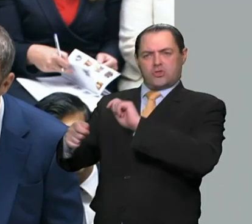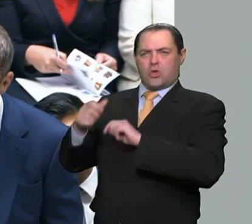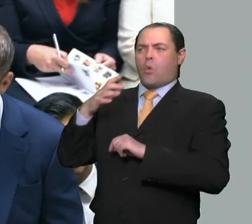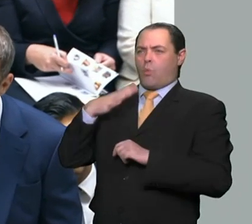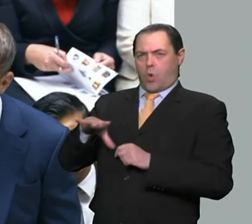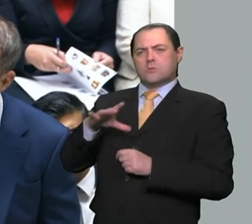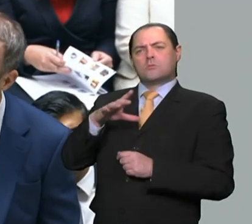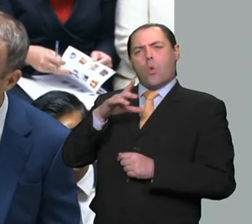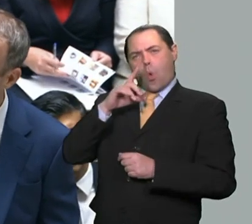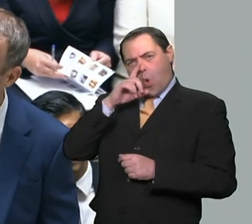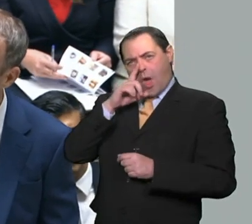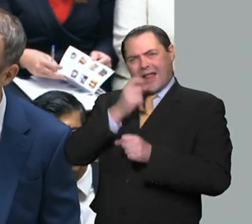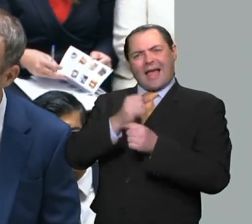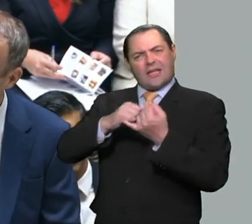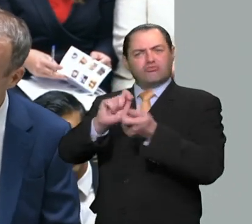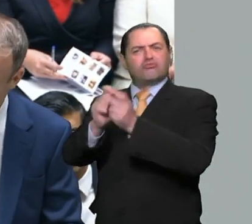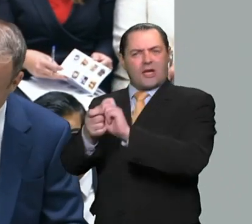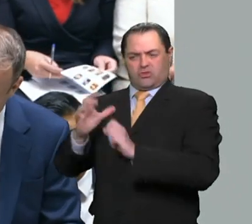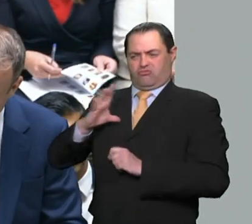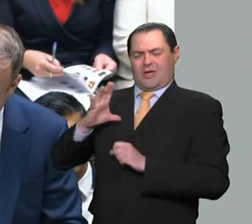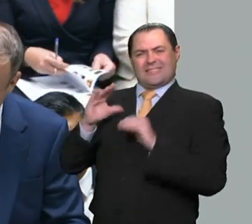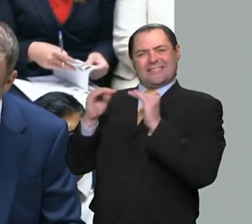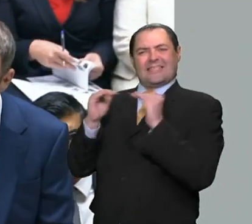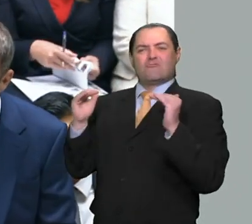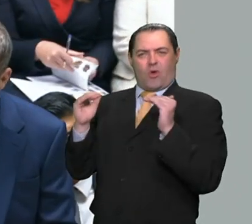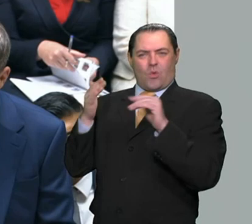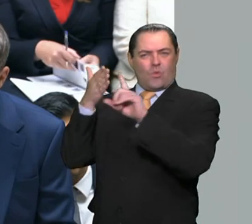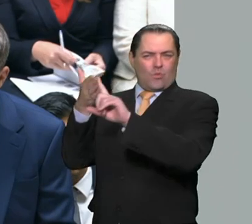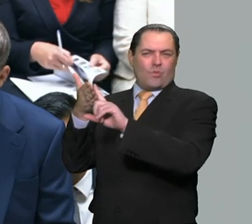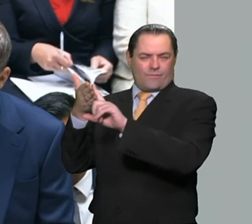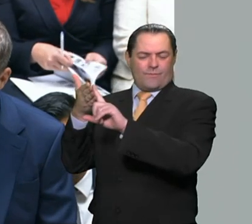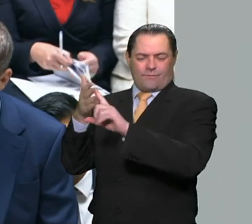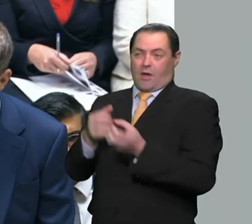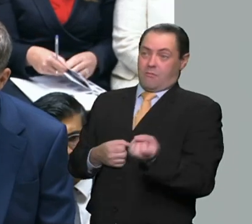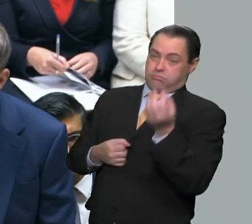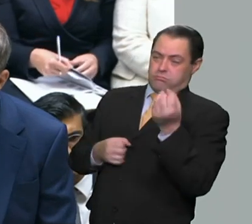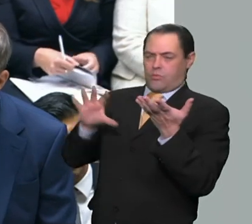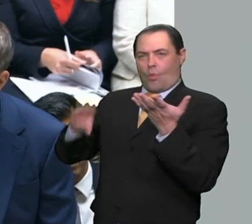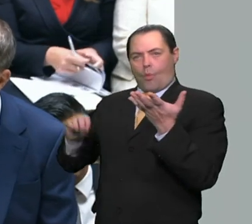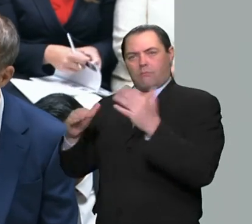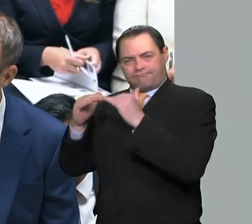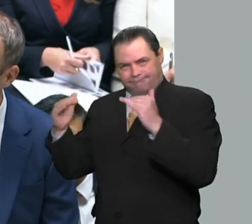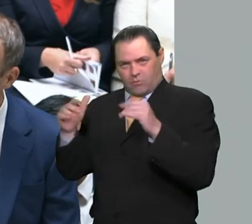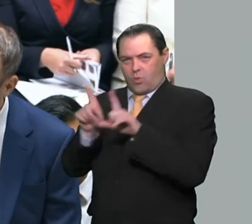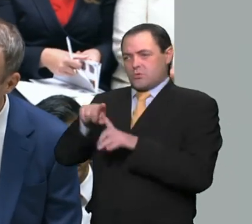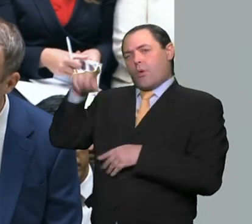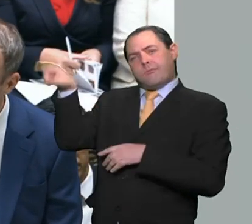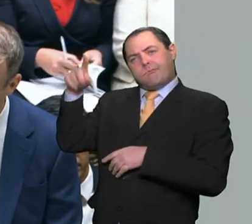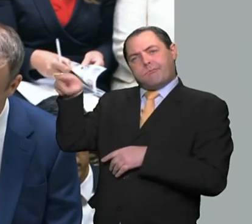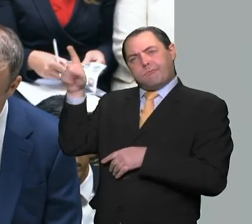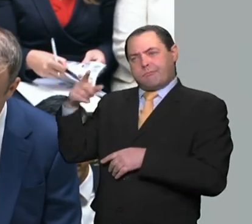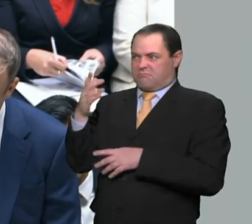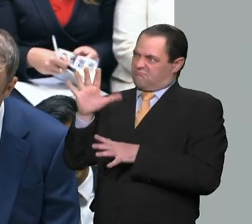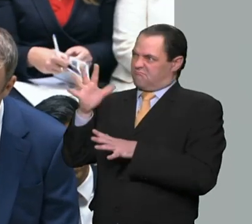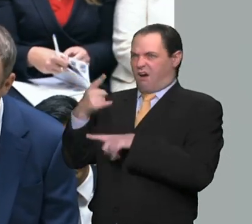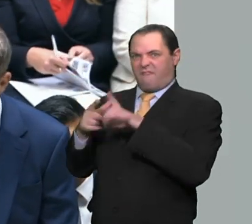and gas sector in preparation for net zero, so we have a plan. We've also secured record investment in wind power, totalling close to £500